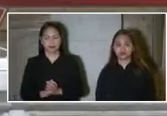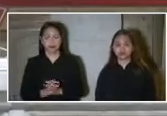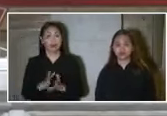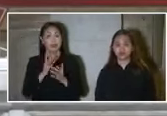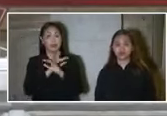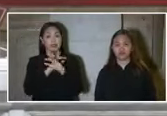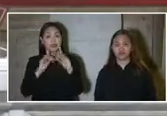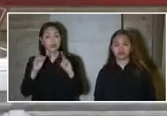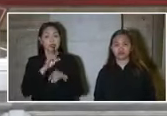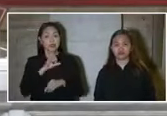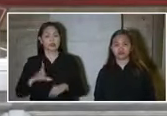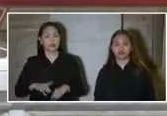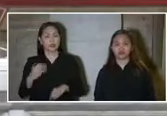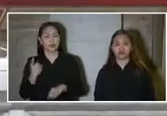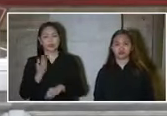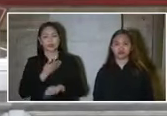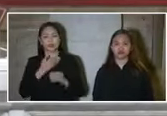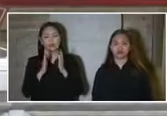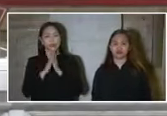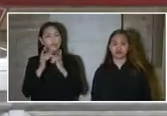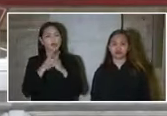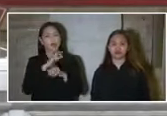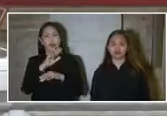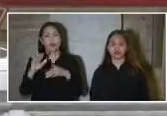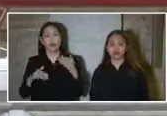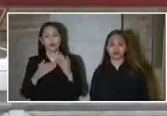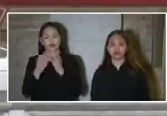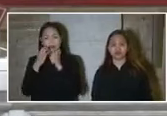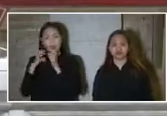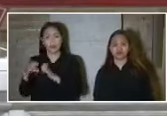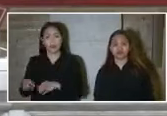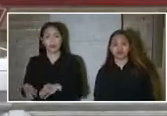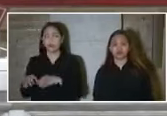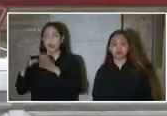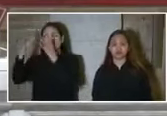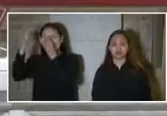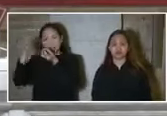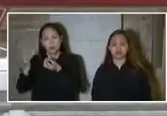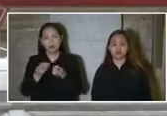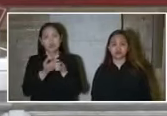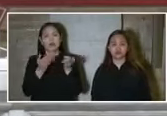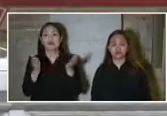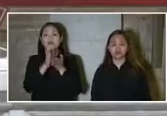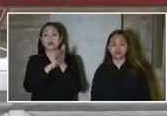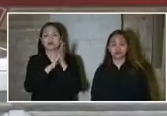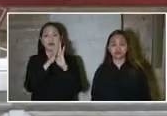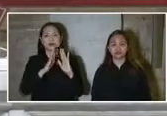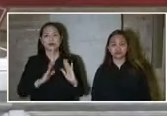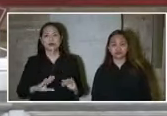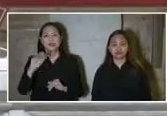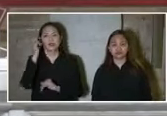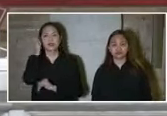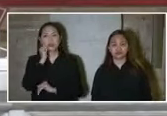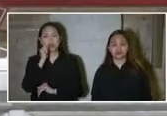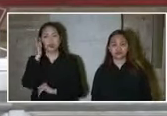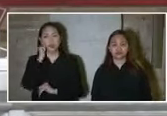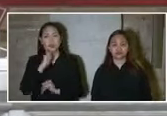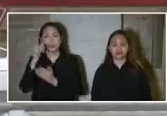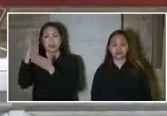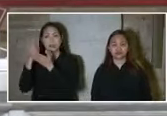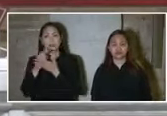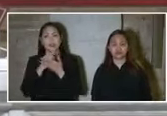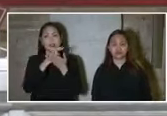Deliver us, Lord, we pray, from every evil. Graciously grant peace in our days, that by the help